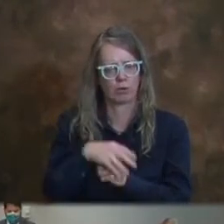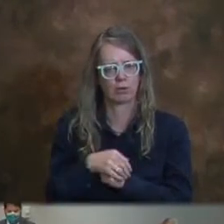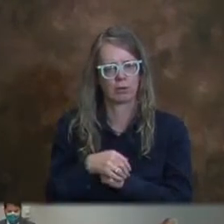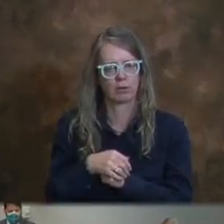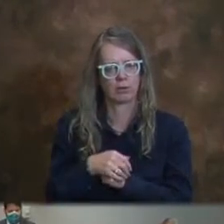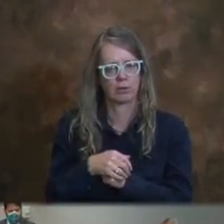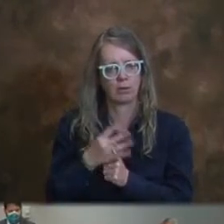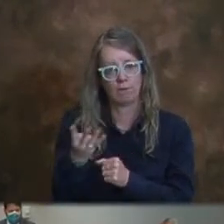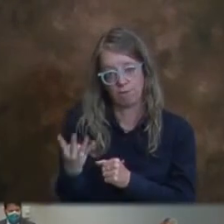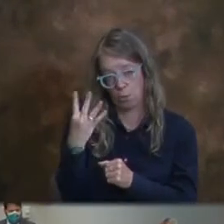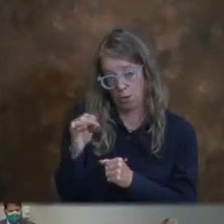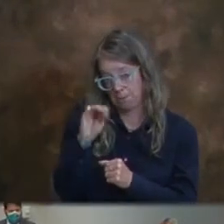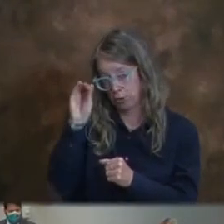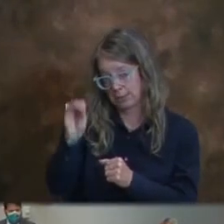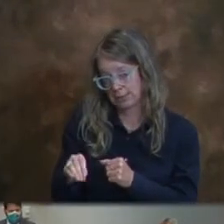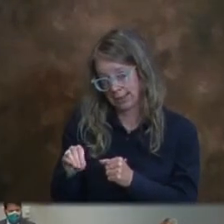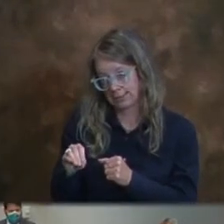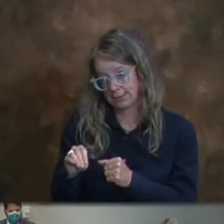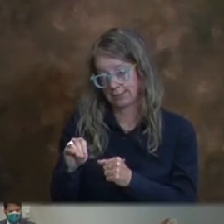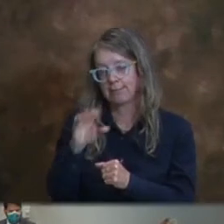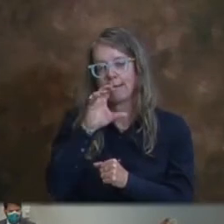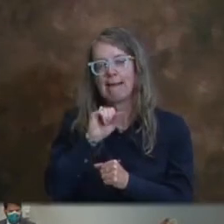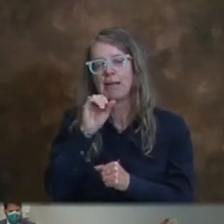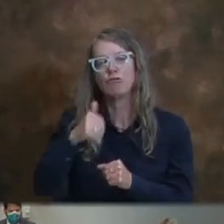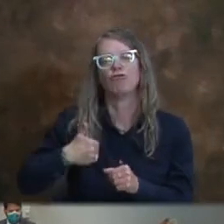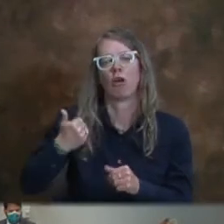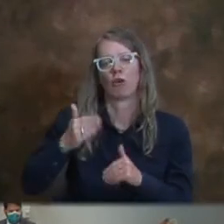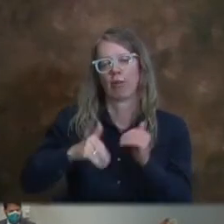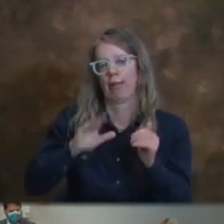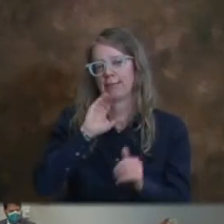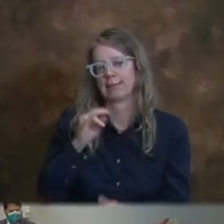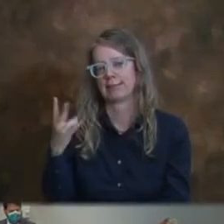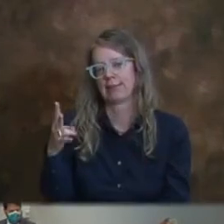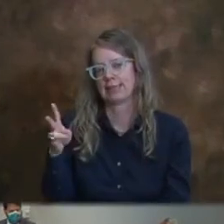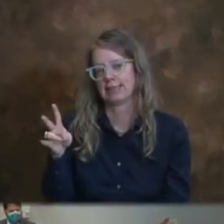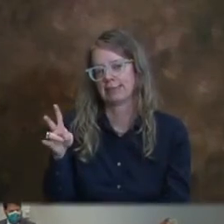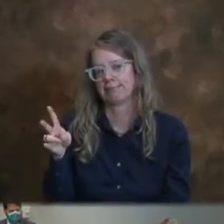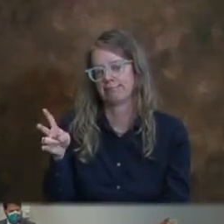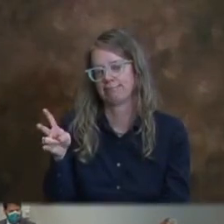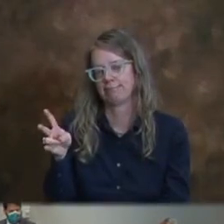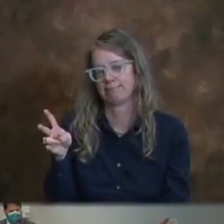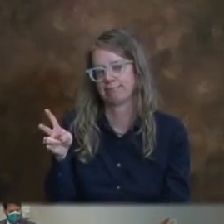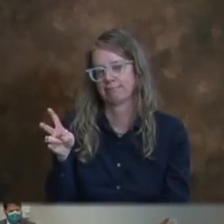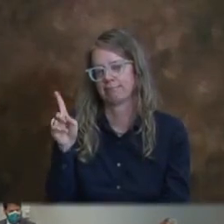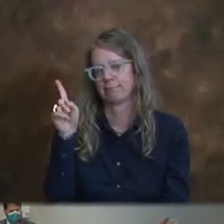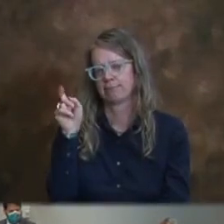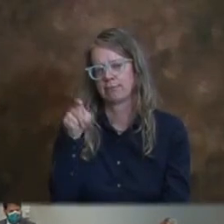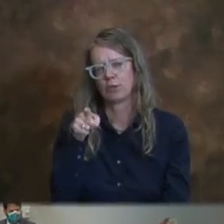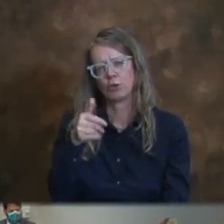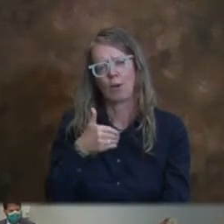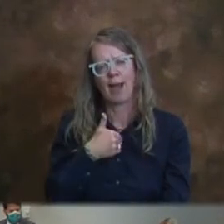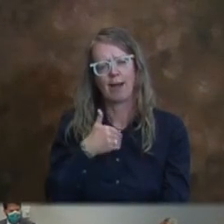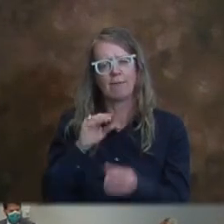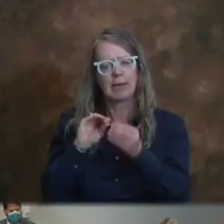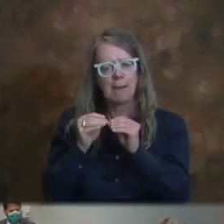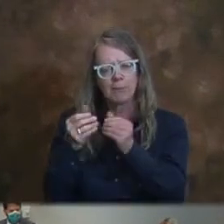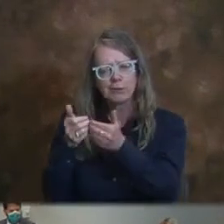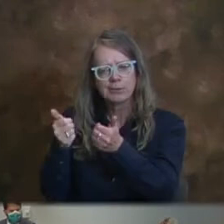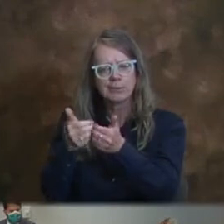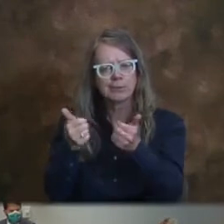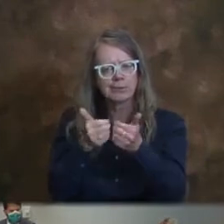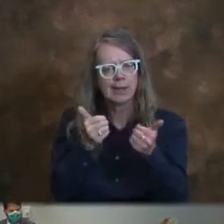of hospitalizations are under 17. Do we have any kind of breakdown on the